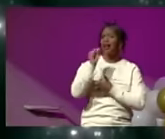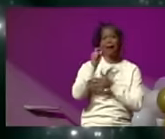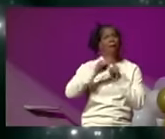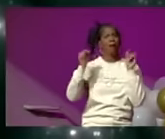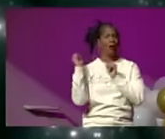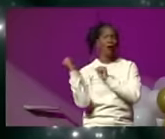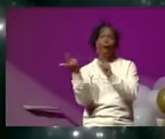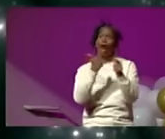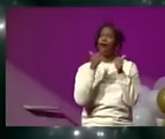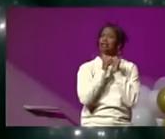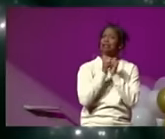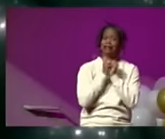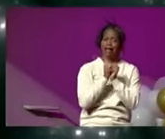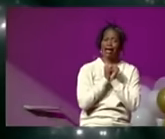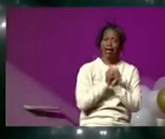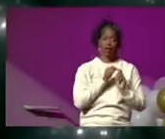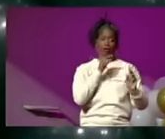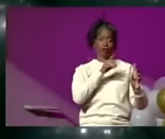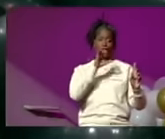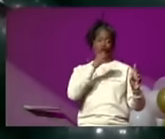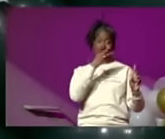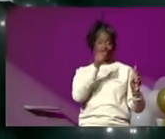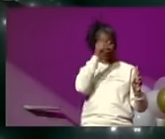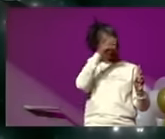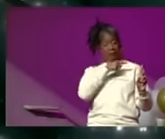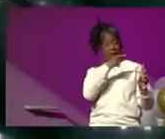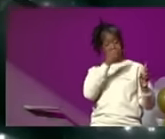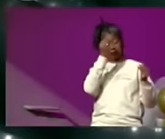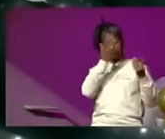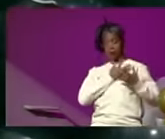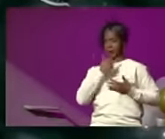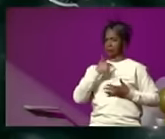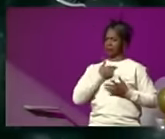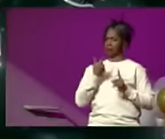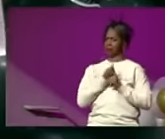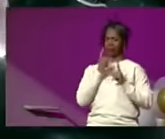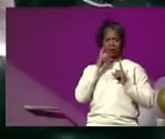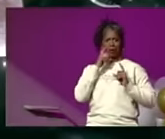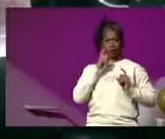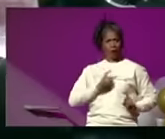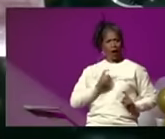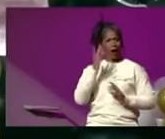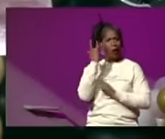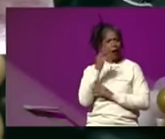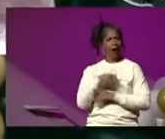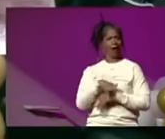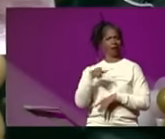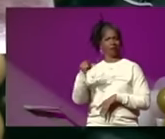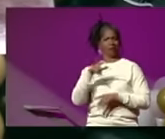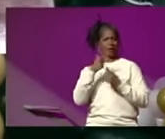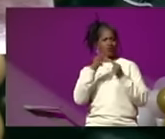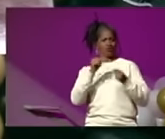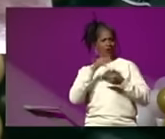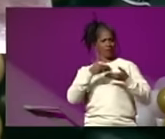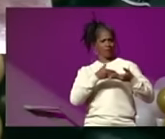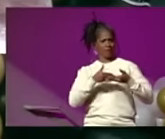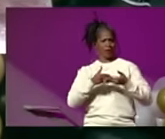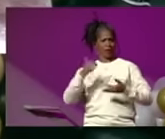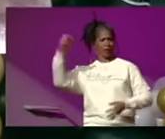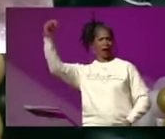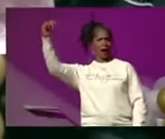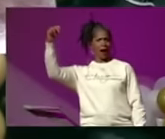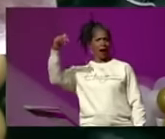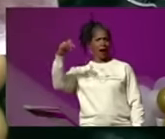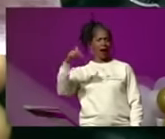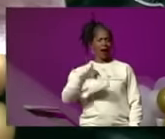"Pastor Haynes, that child brought tears to my eyes, because that child came down the stairs with light. That